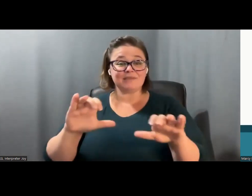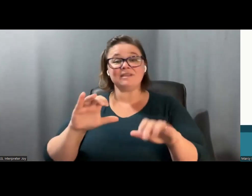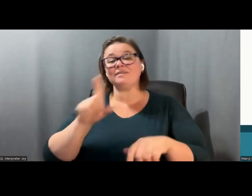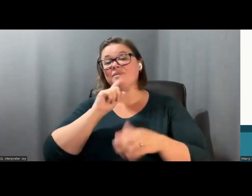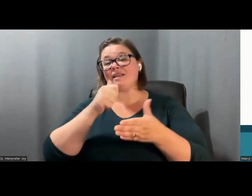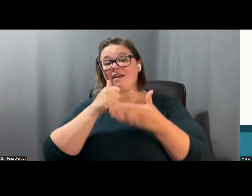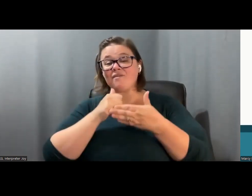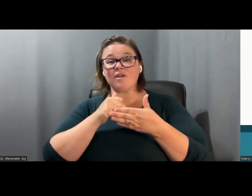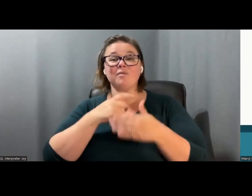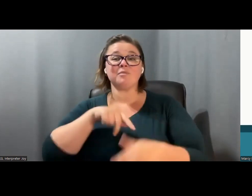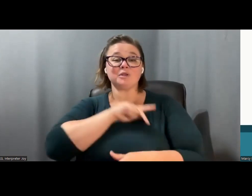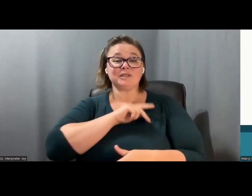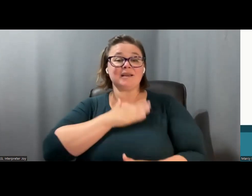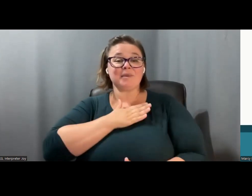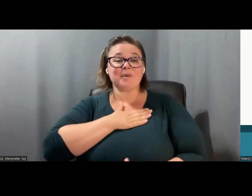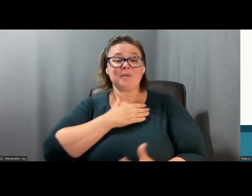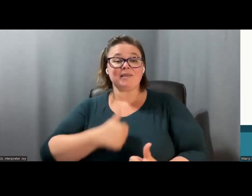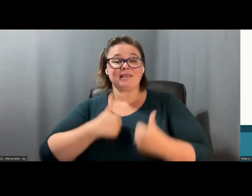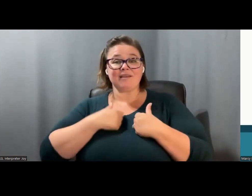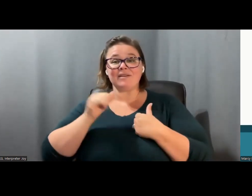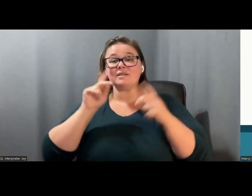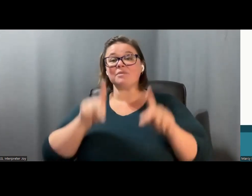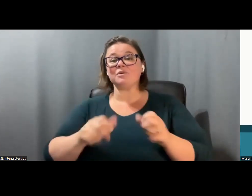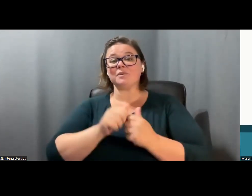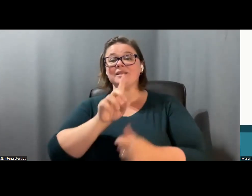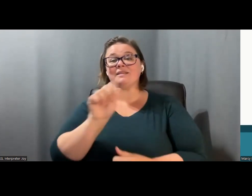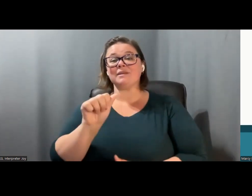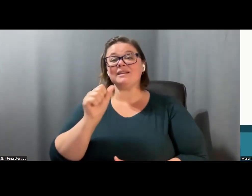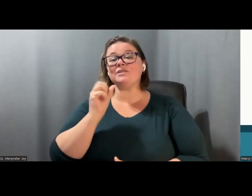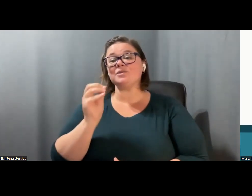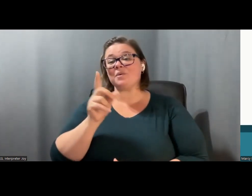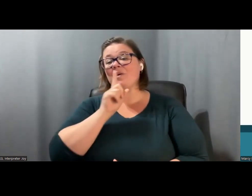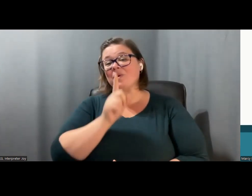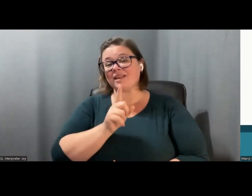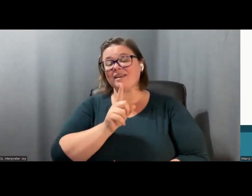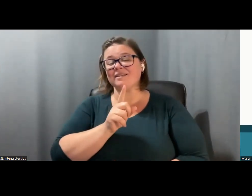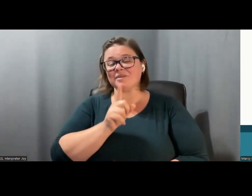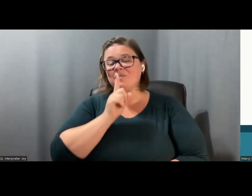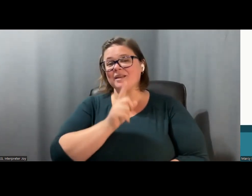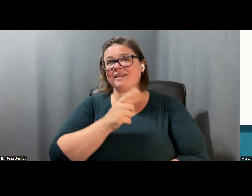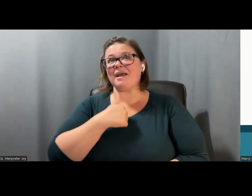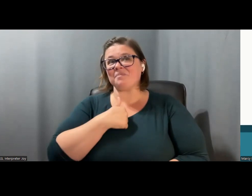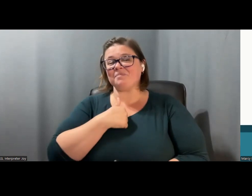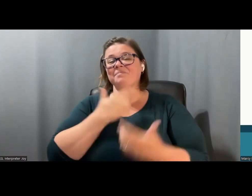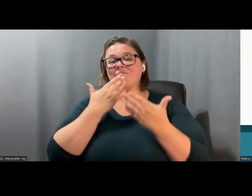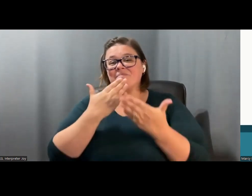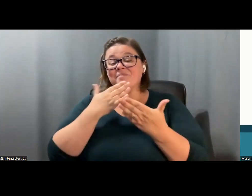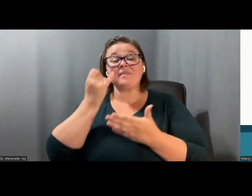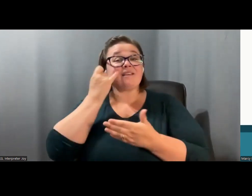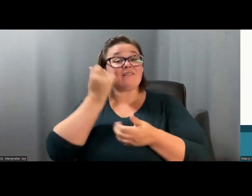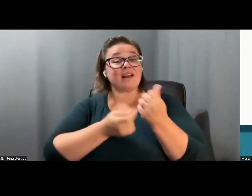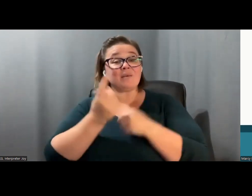even personally in my own life as a person with a disability. So I really am so grateful. And if anybody has